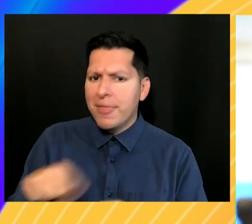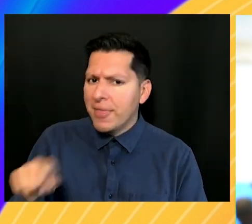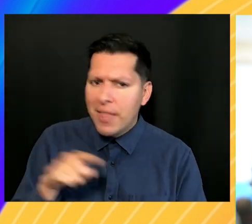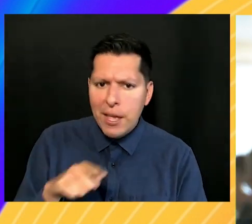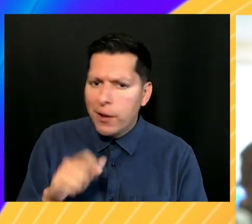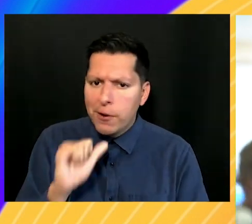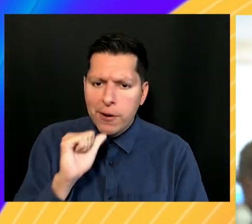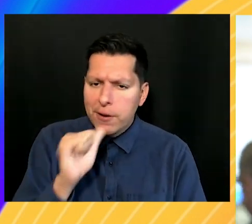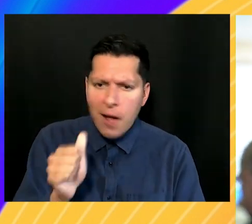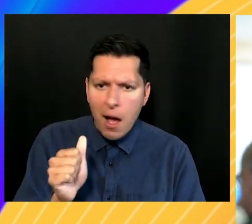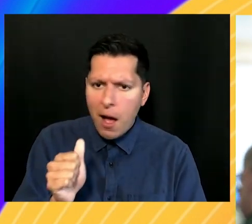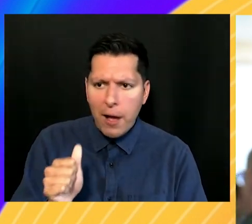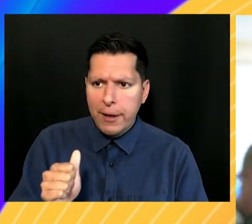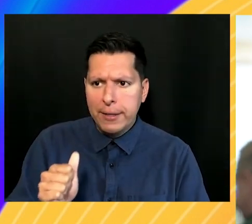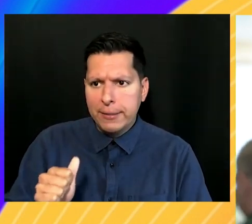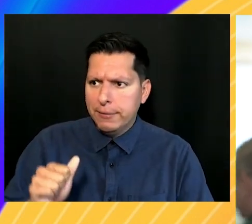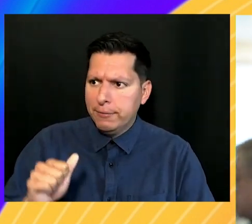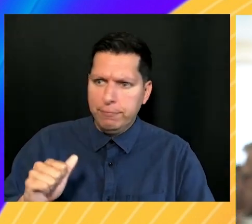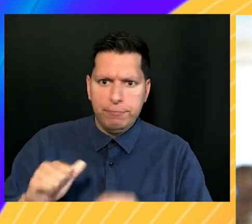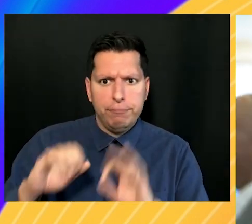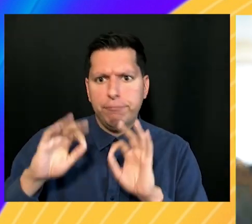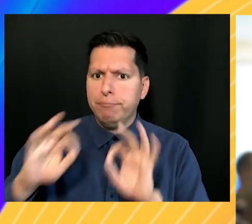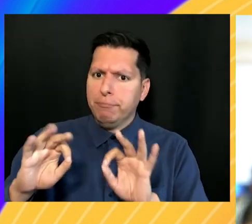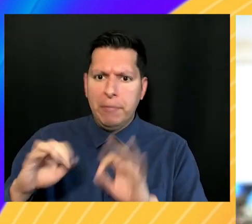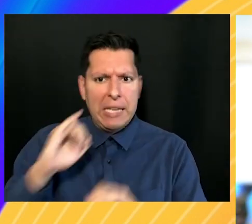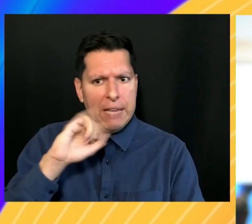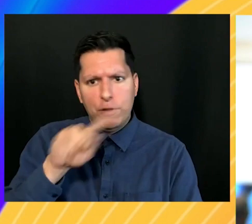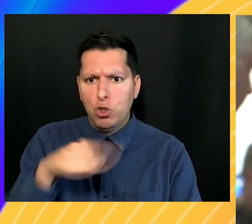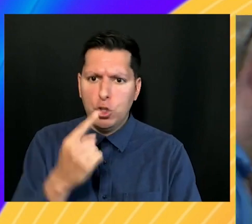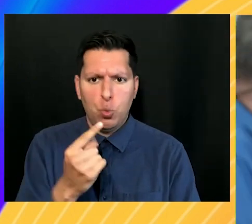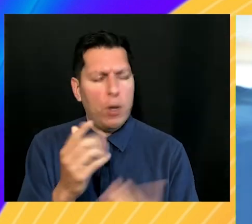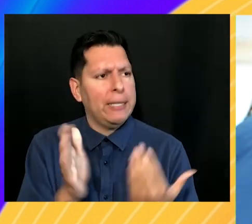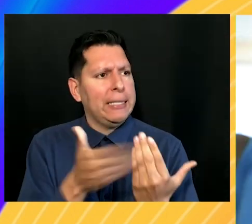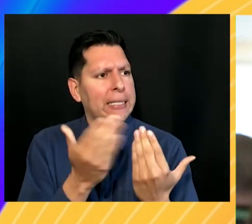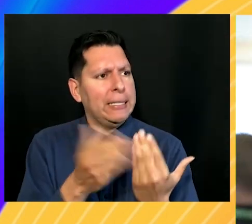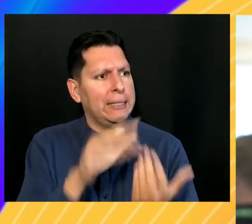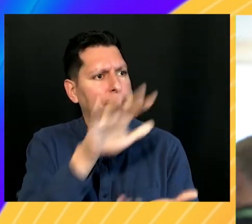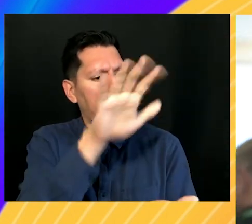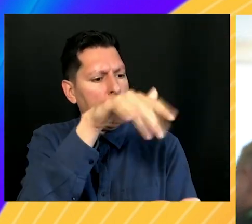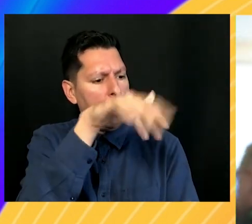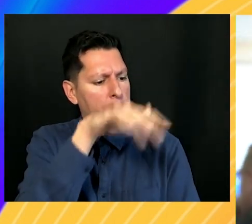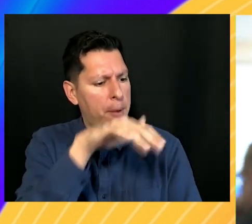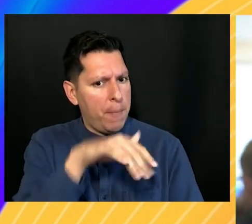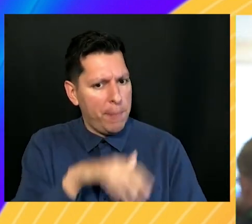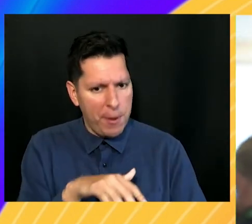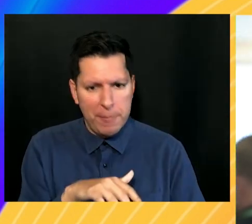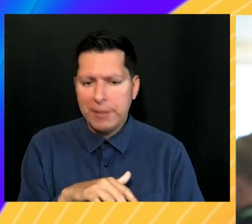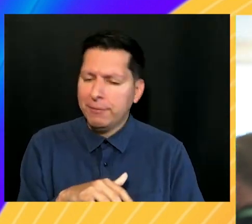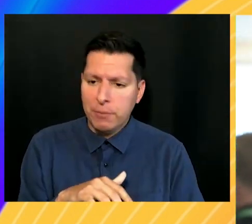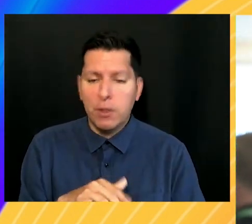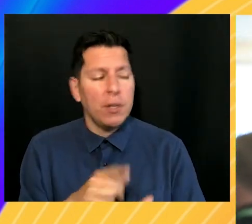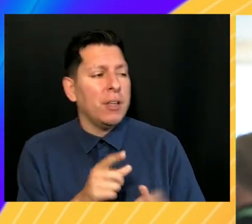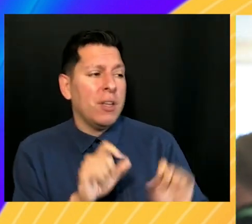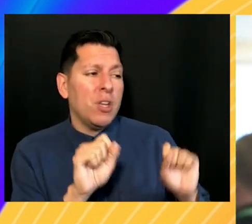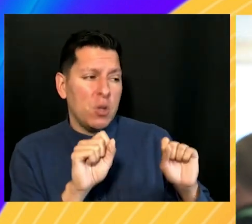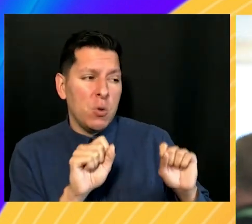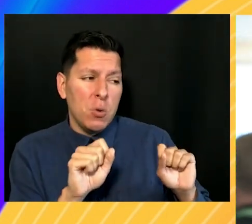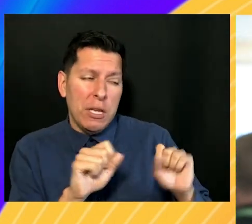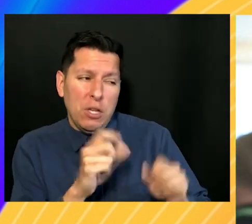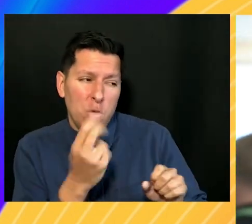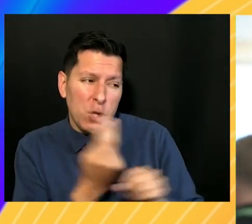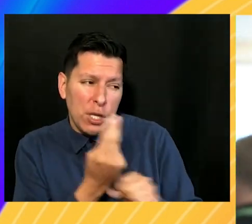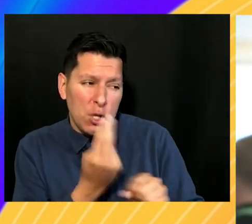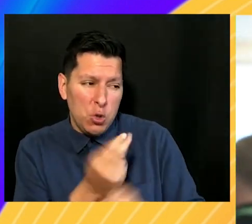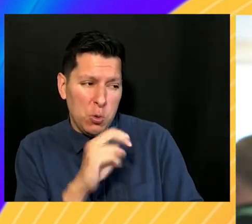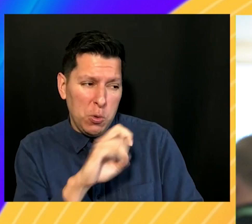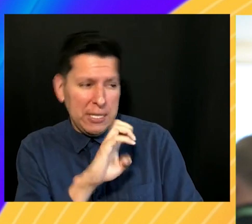know, great at all if you want to just aggregate a bunch of them and do like querying across. You can't open them in an Excel file. Yeah, they're just too big. Yeah,